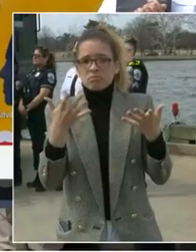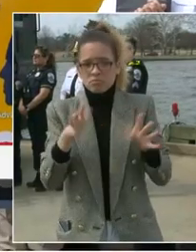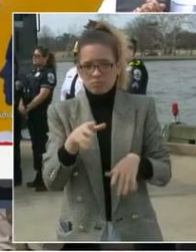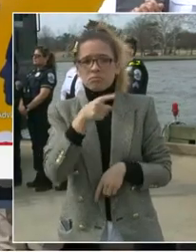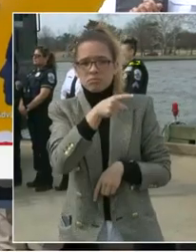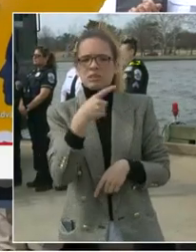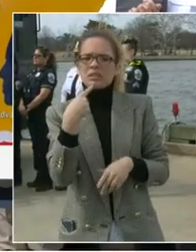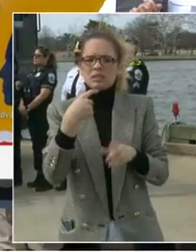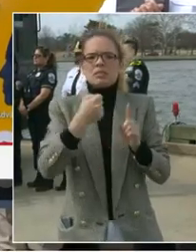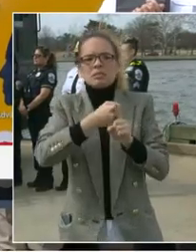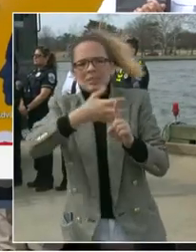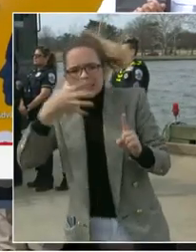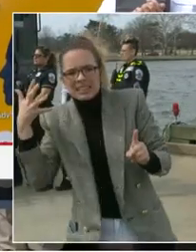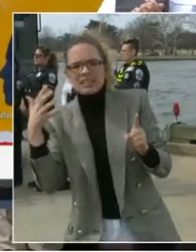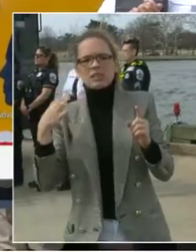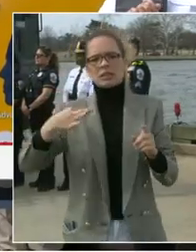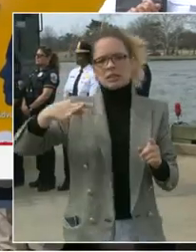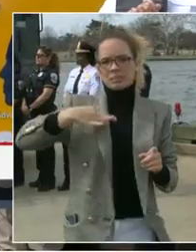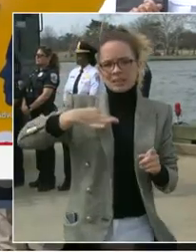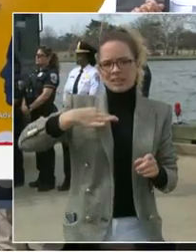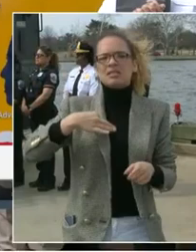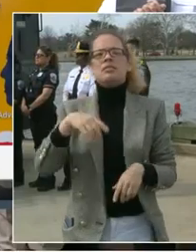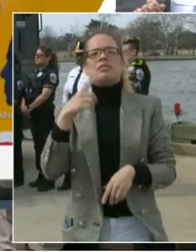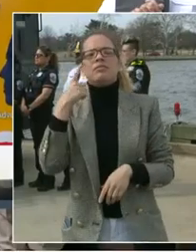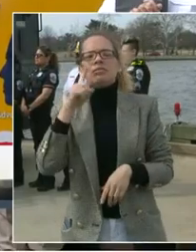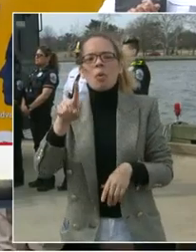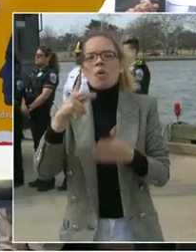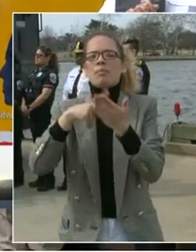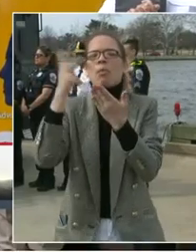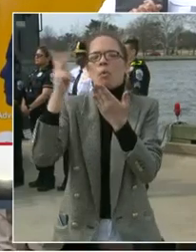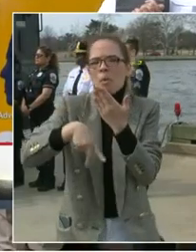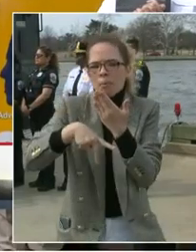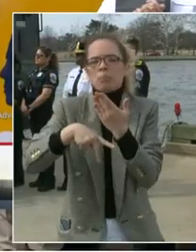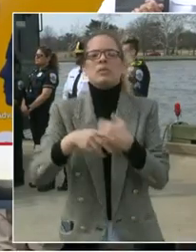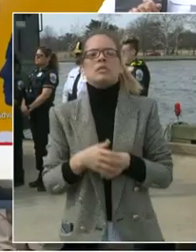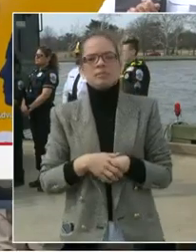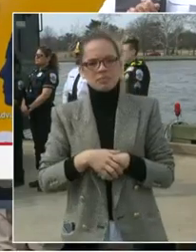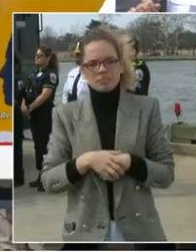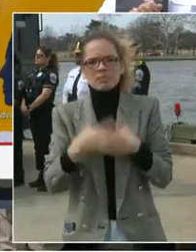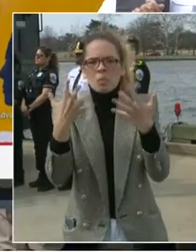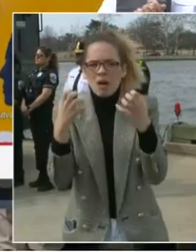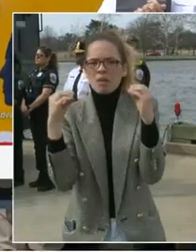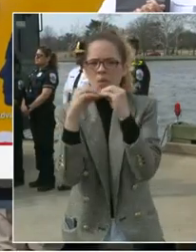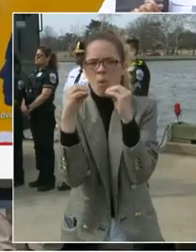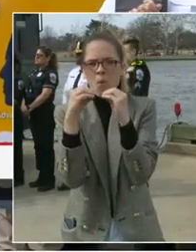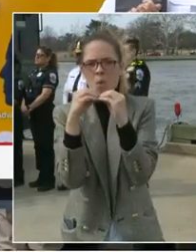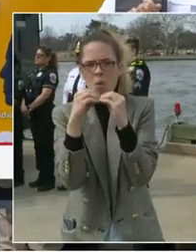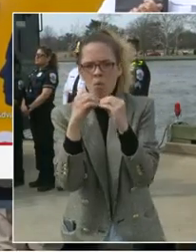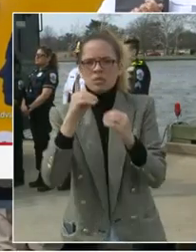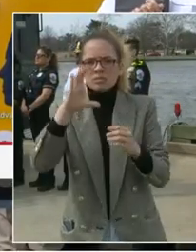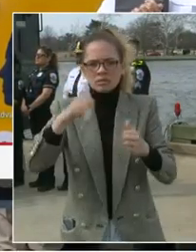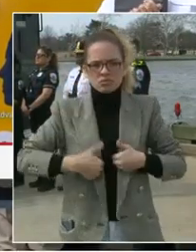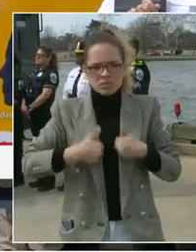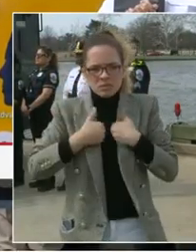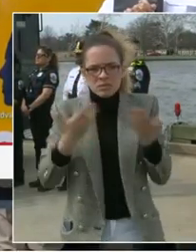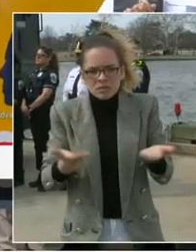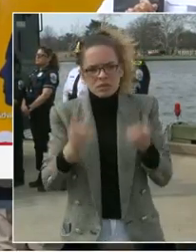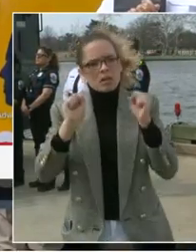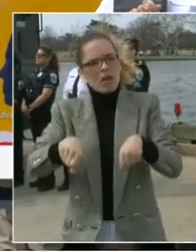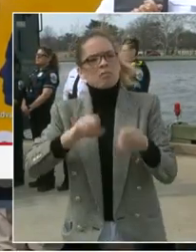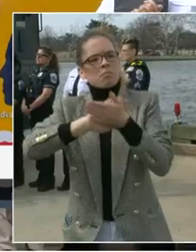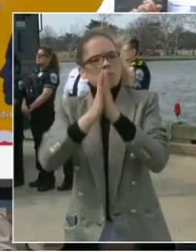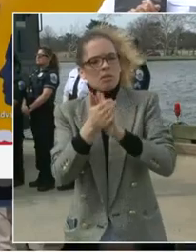the eligibility for the cadet program so that more DC residents can become police